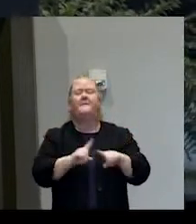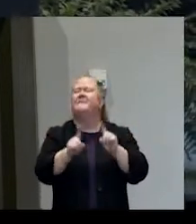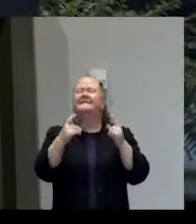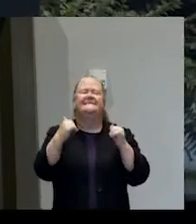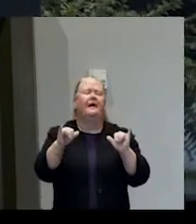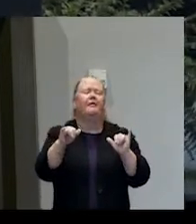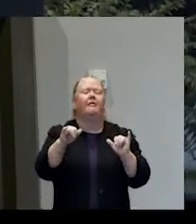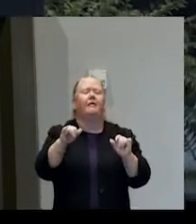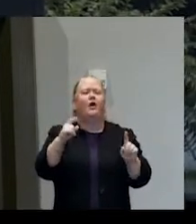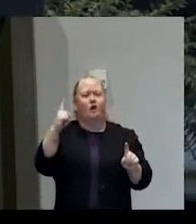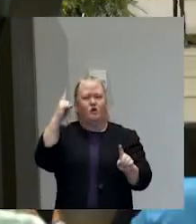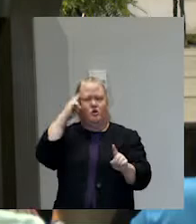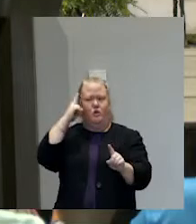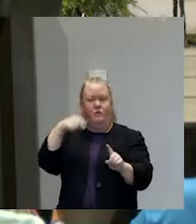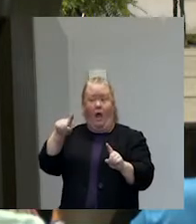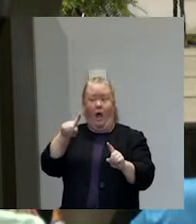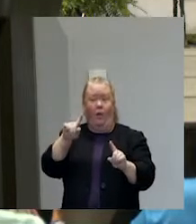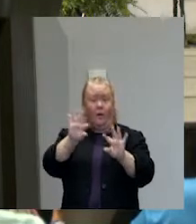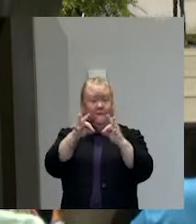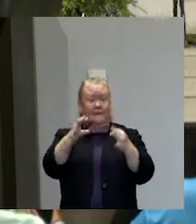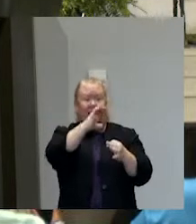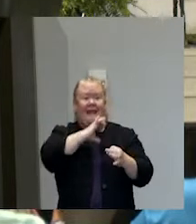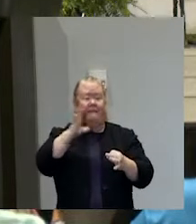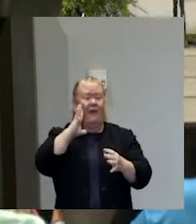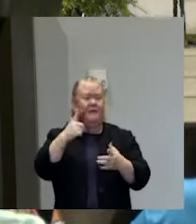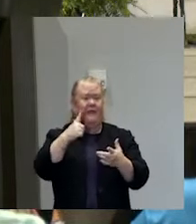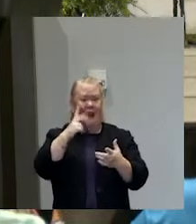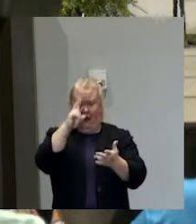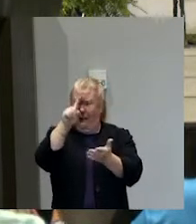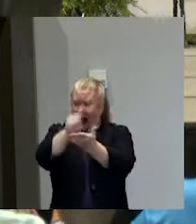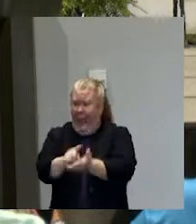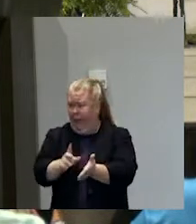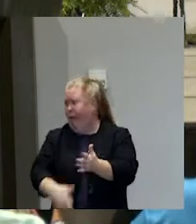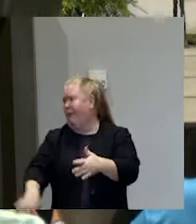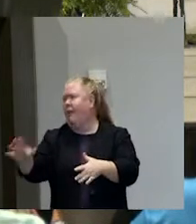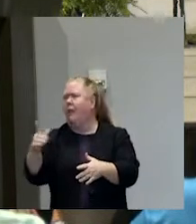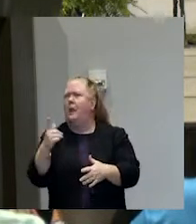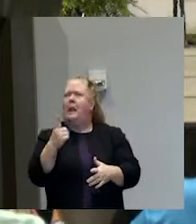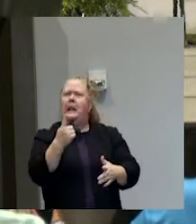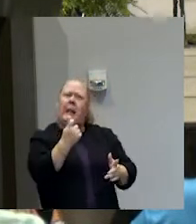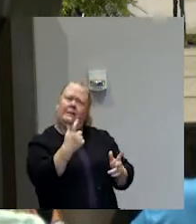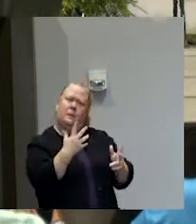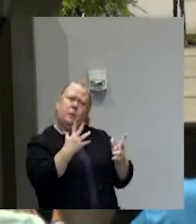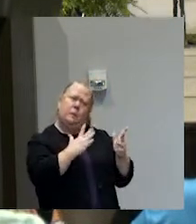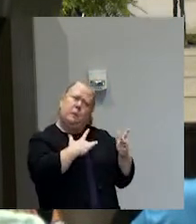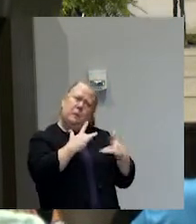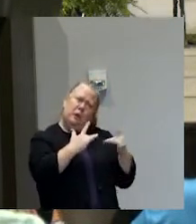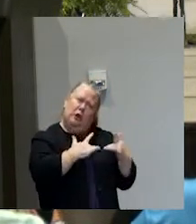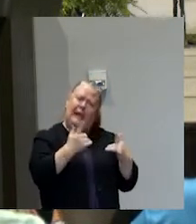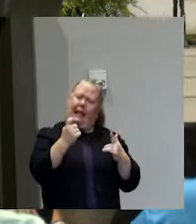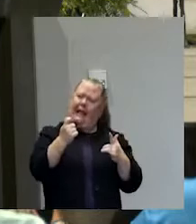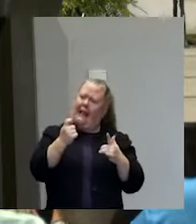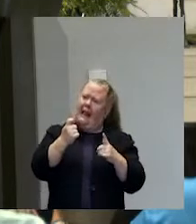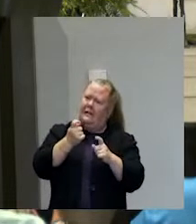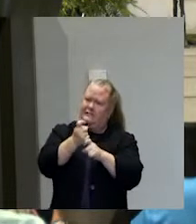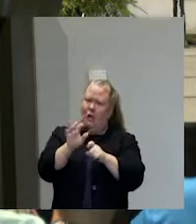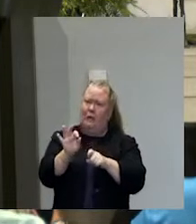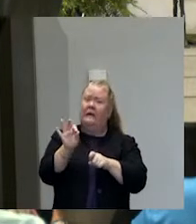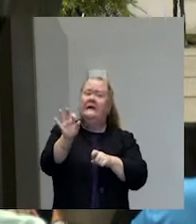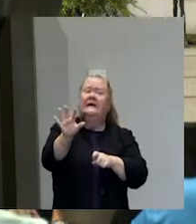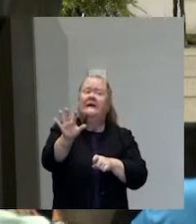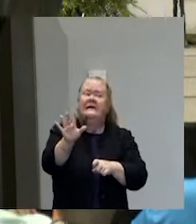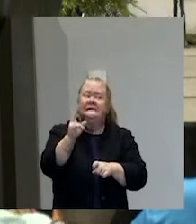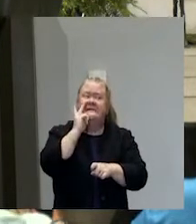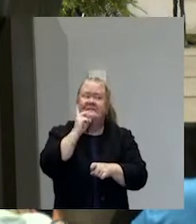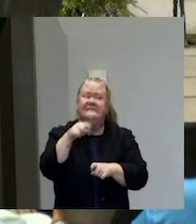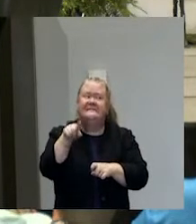You thought you were going to come to the family cafe and bomb, didn't you? No, you're a little worry. There's a little worry. You feel out with a little joke, and then you just, fix your posture